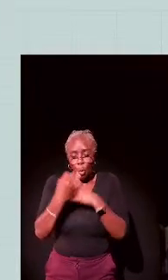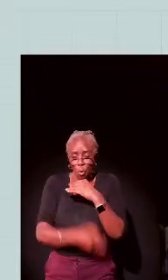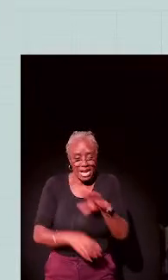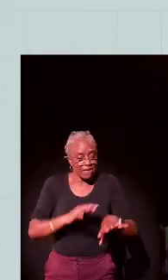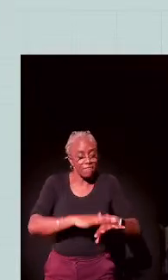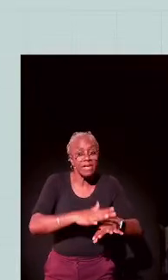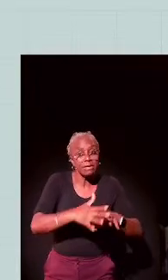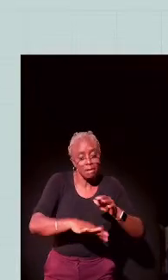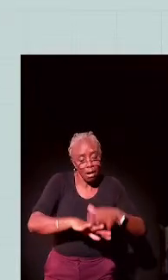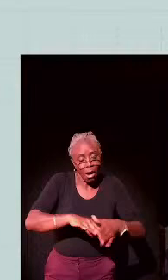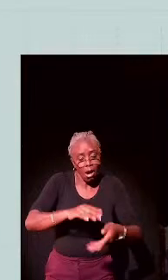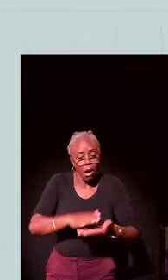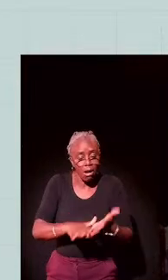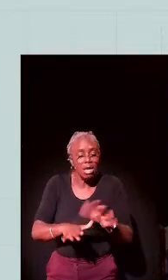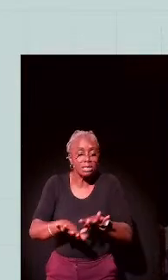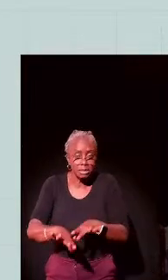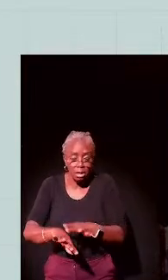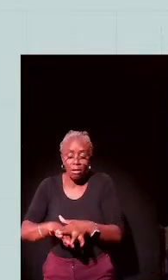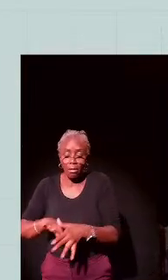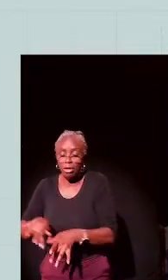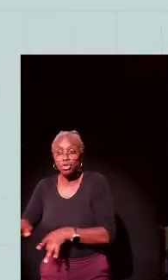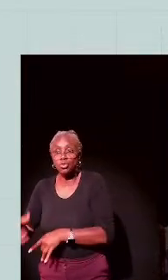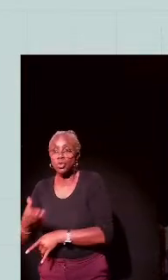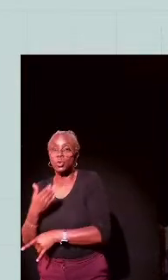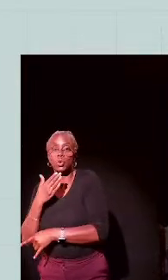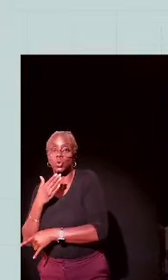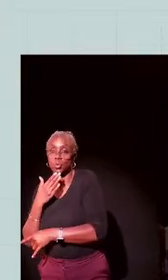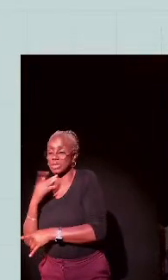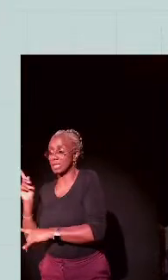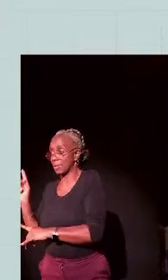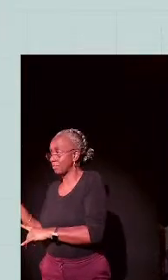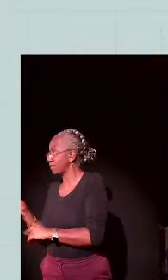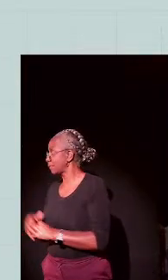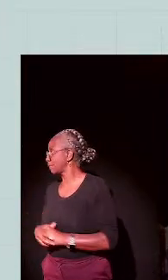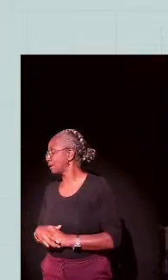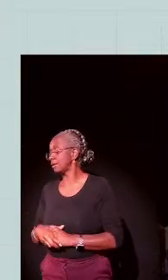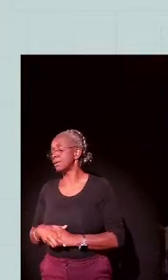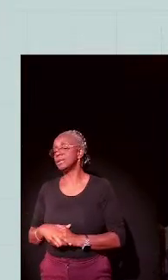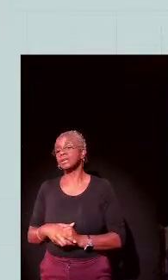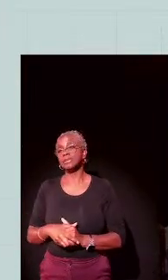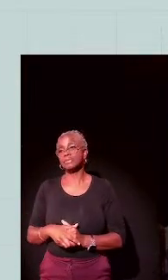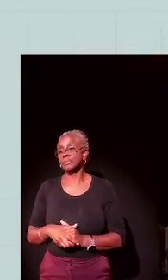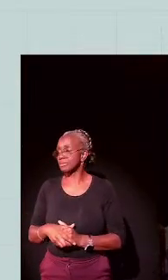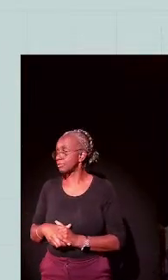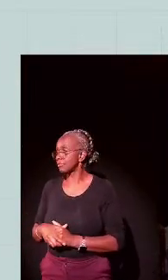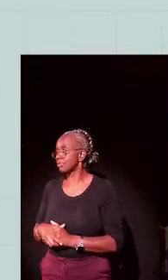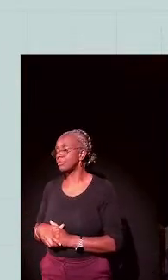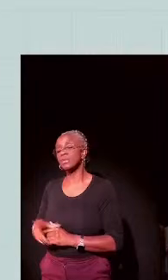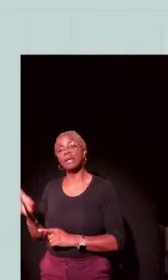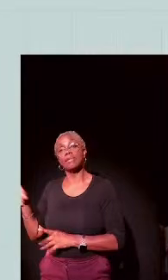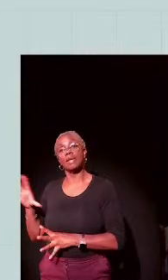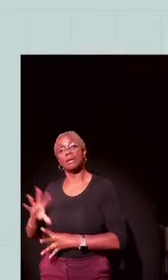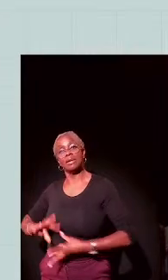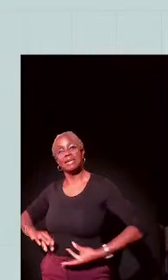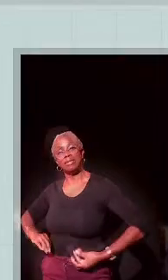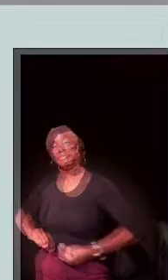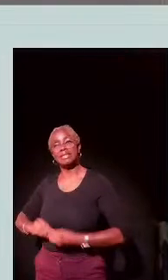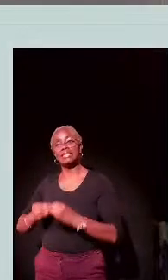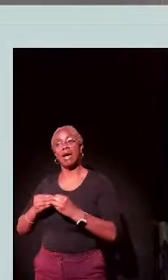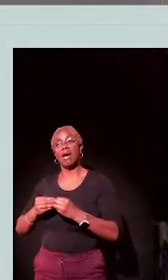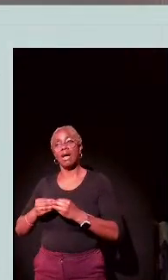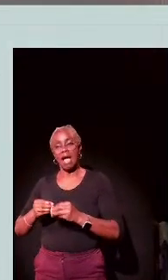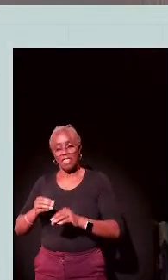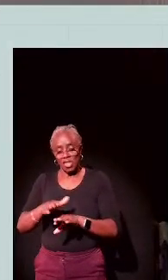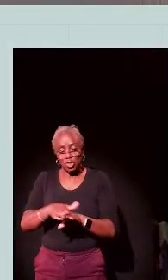using these instruments. This is a bit more about the industrial design of it and why they're socks and